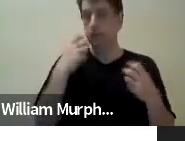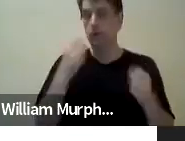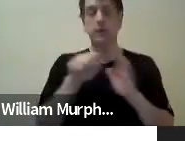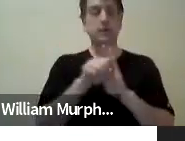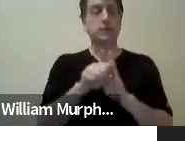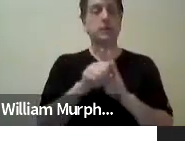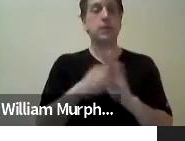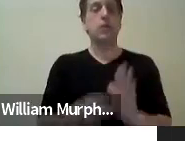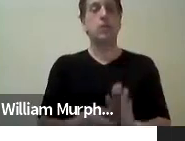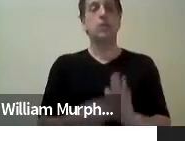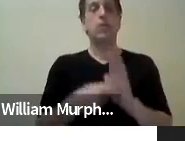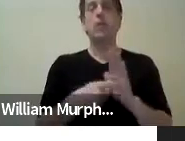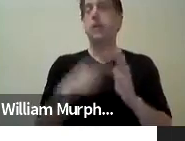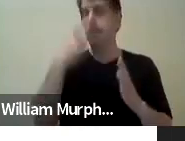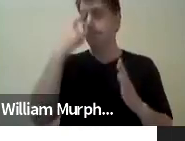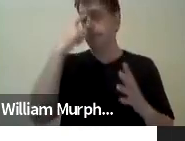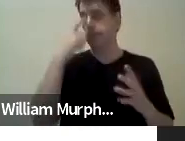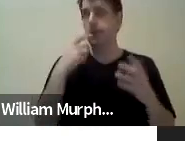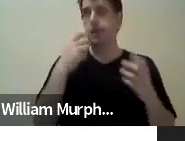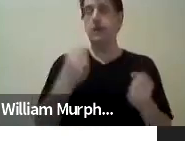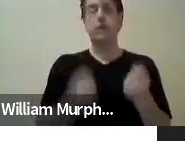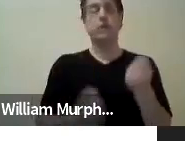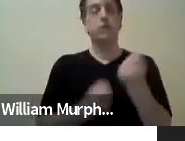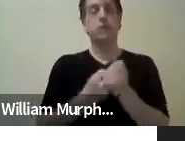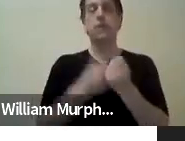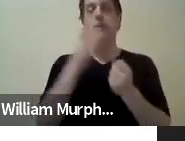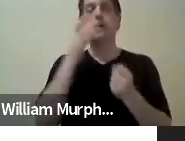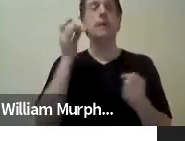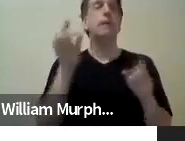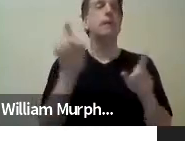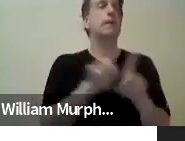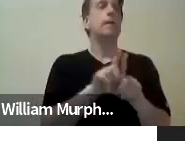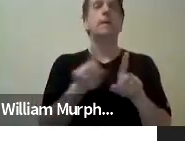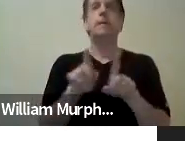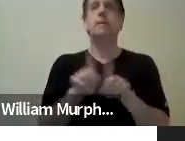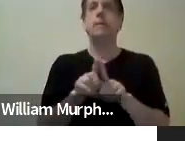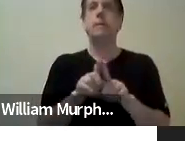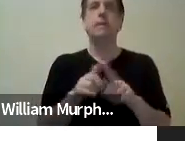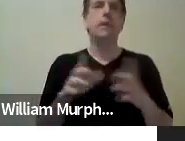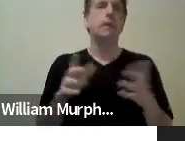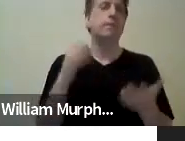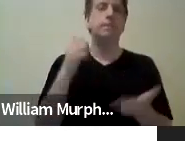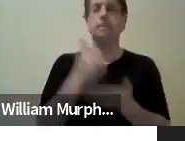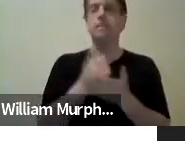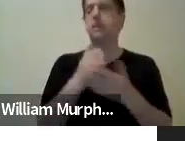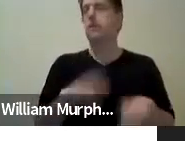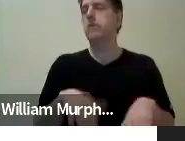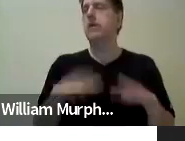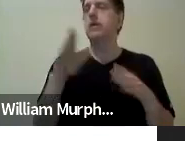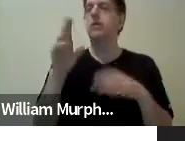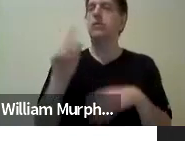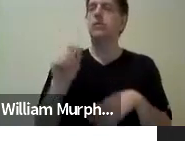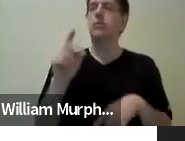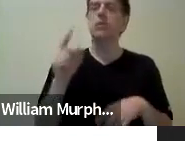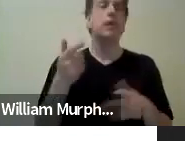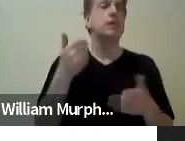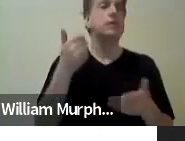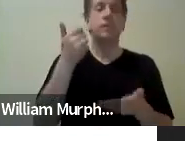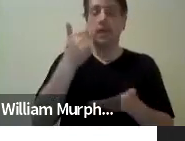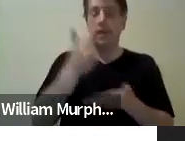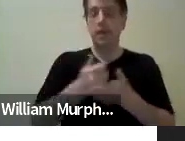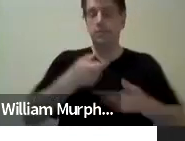require an emotional support cat, such as help with racing thoughts, assistance with regulating